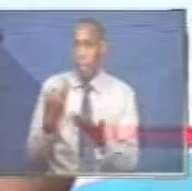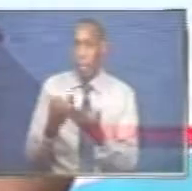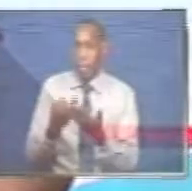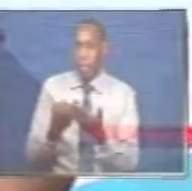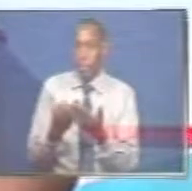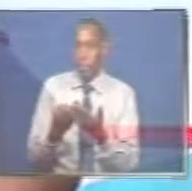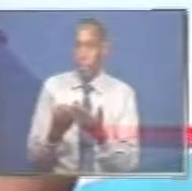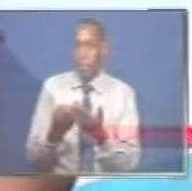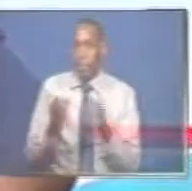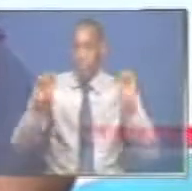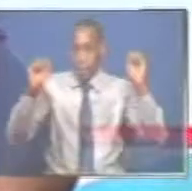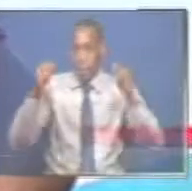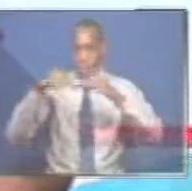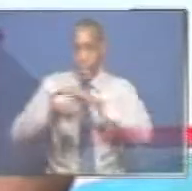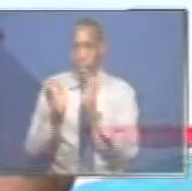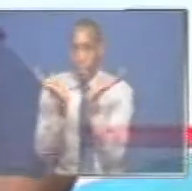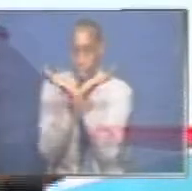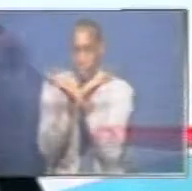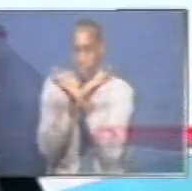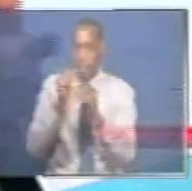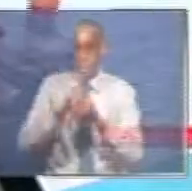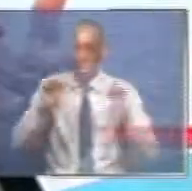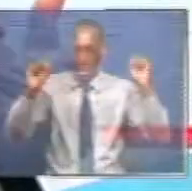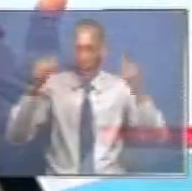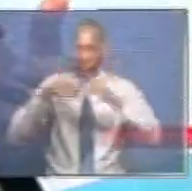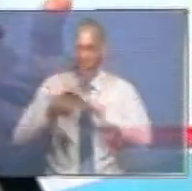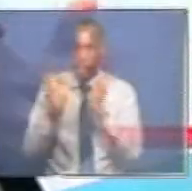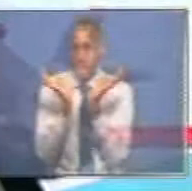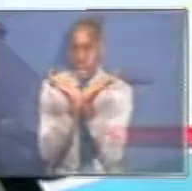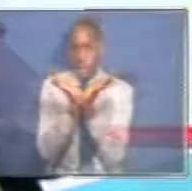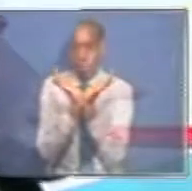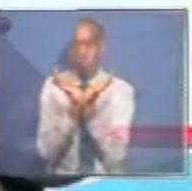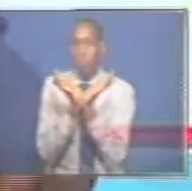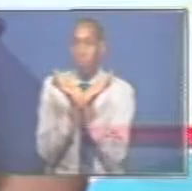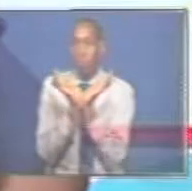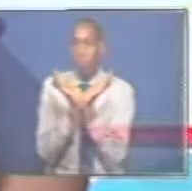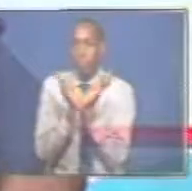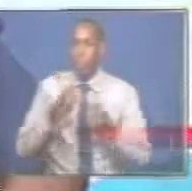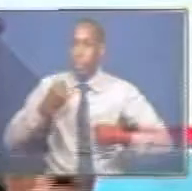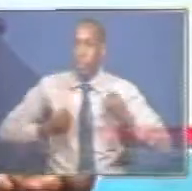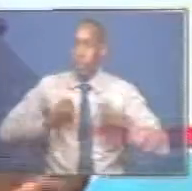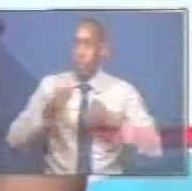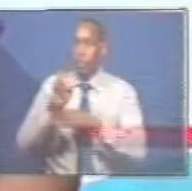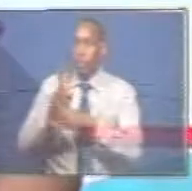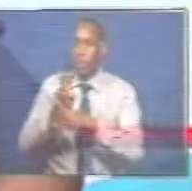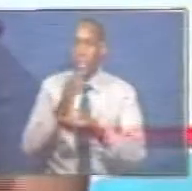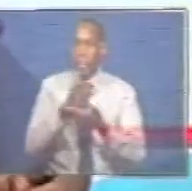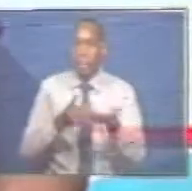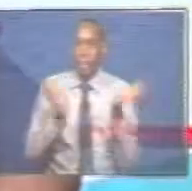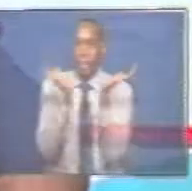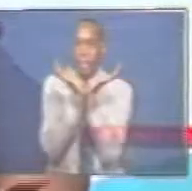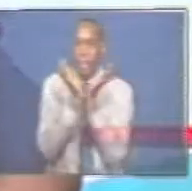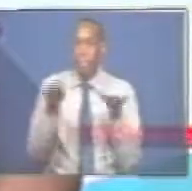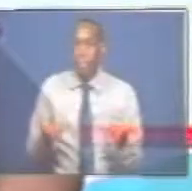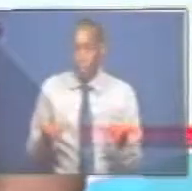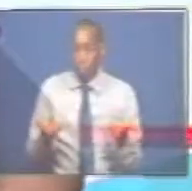the stadiums. Okay. And when they get the fans in the stadium, it has to be like something you enjoy watching. Okay. Some stadiums in our country, honestly,